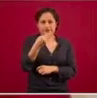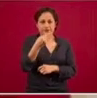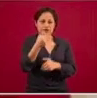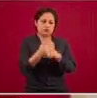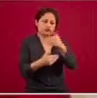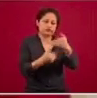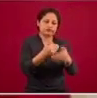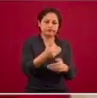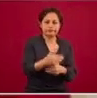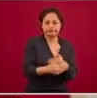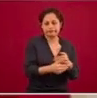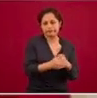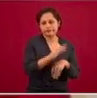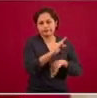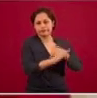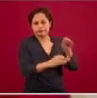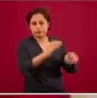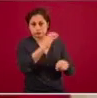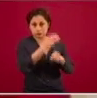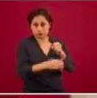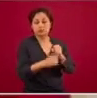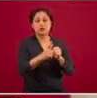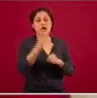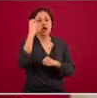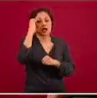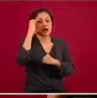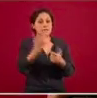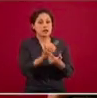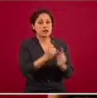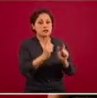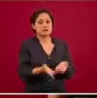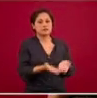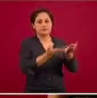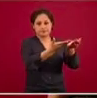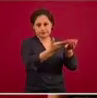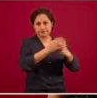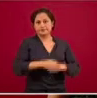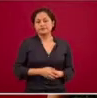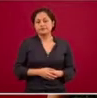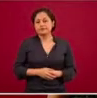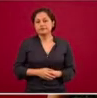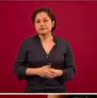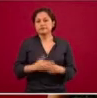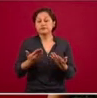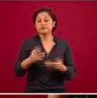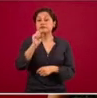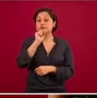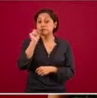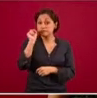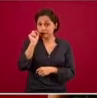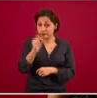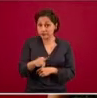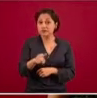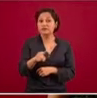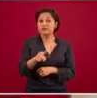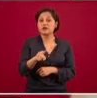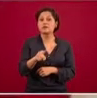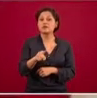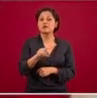thrown out of the hospitals if they haven't completed their treatment. So we have to wait a little bit for that. But what we